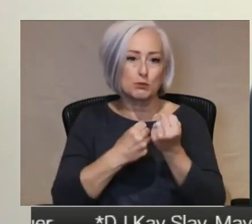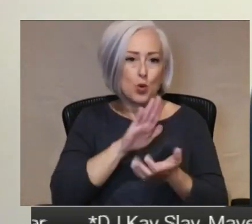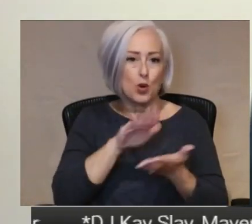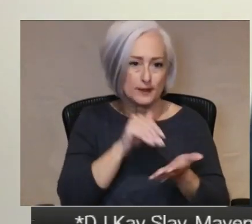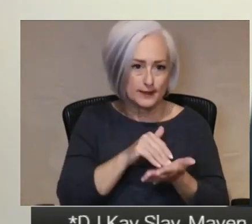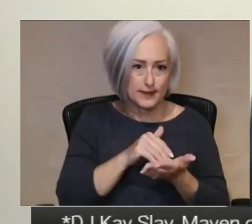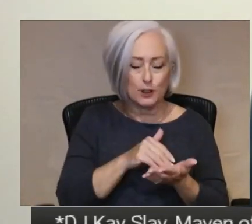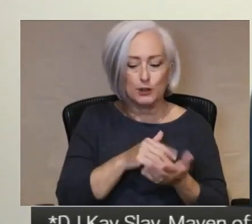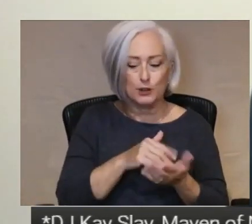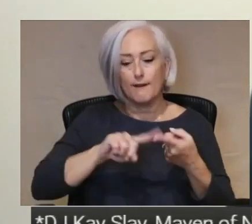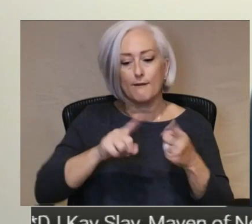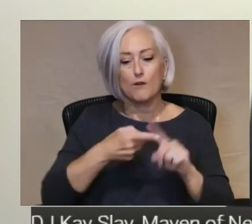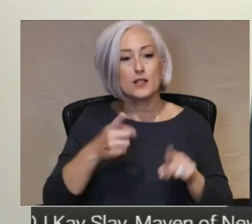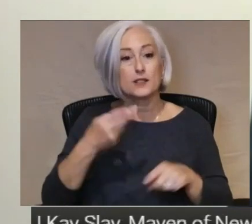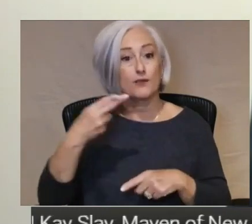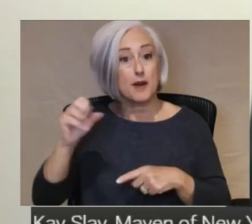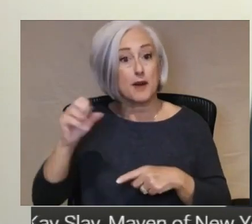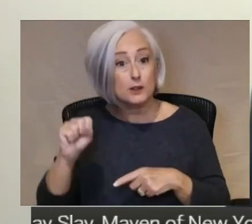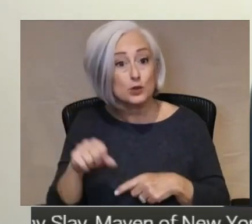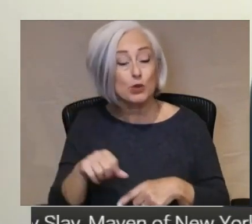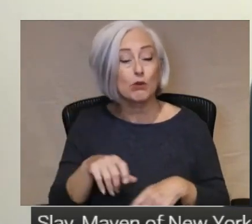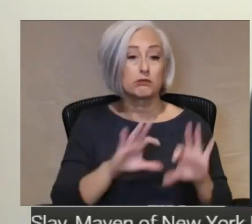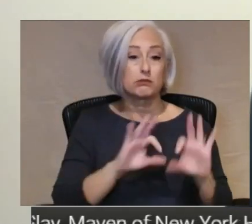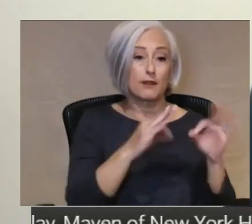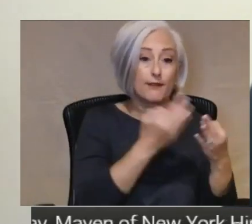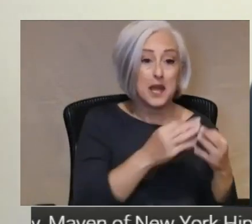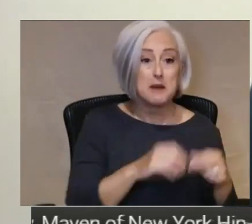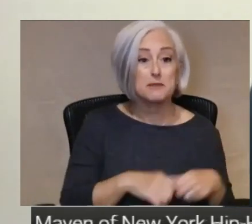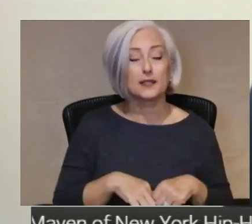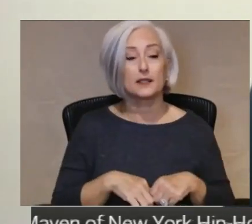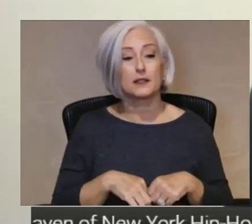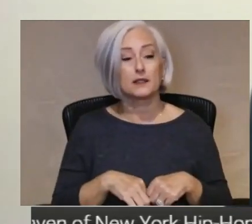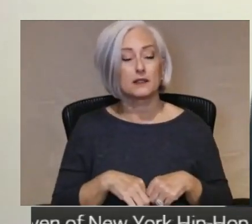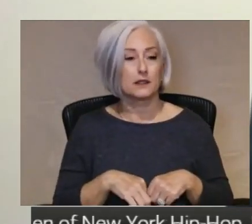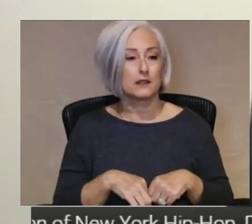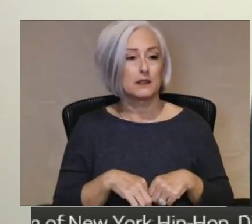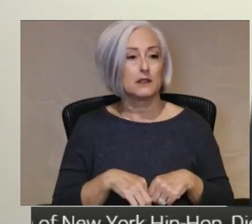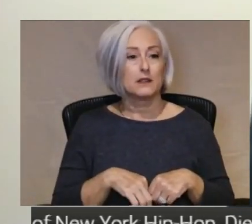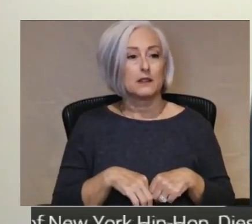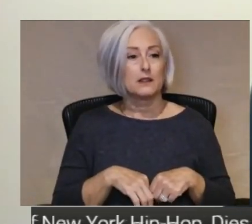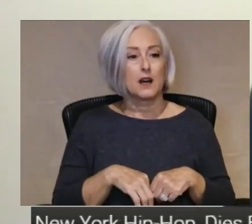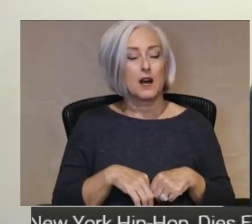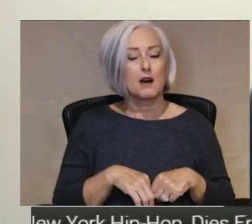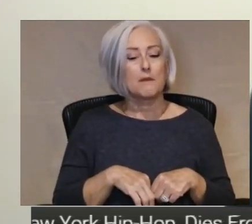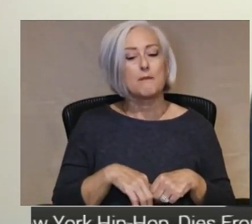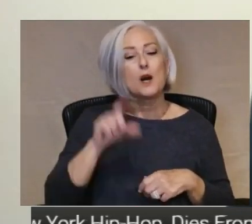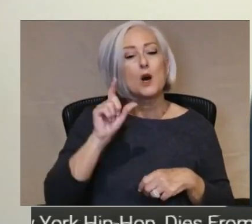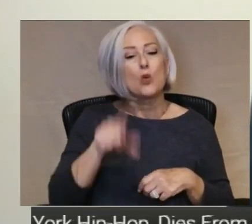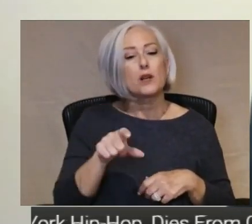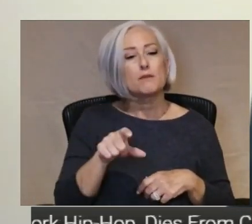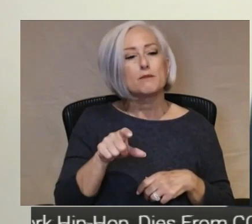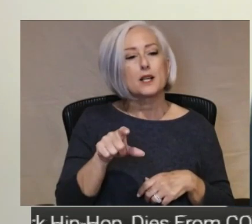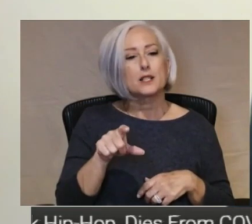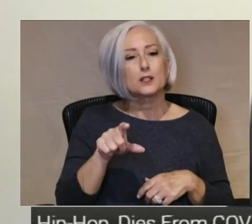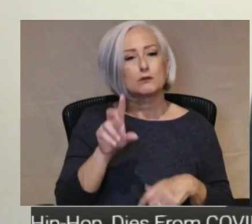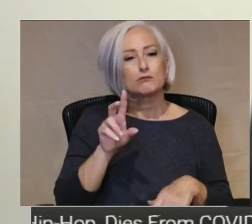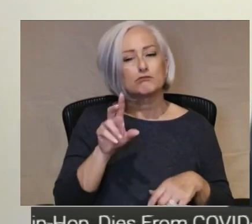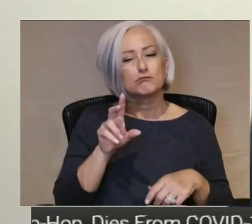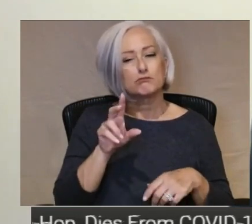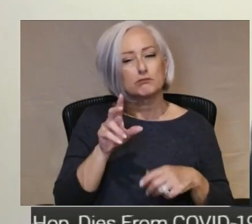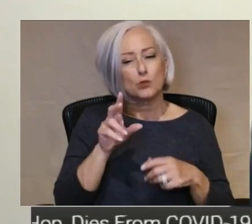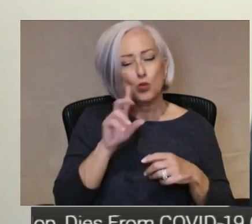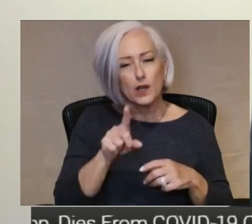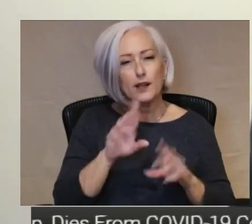high school, you know, and I think that we have to look at maintaining that connection and